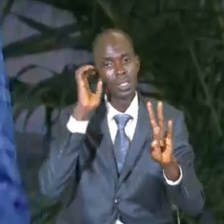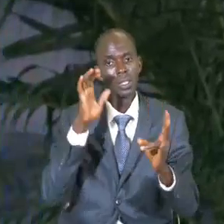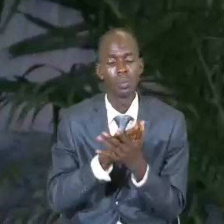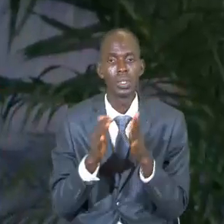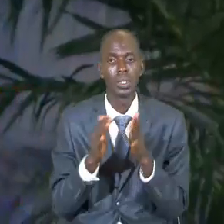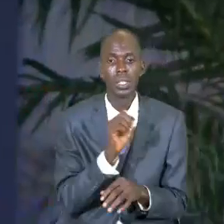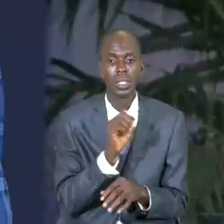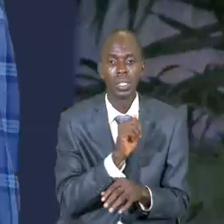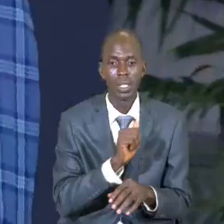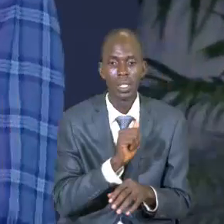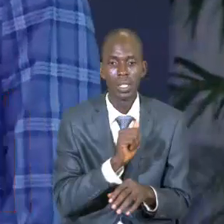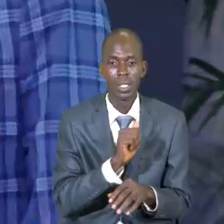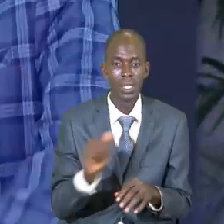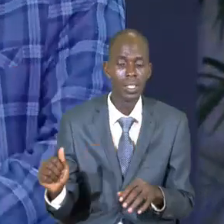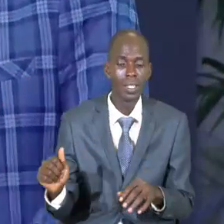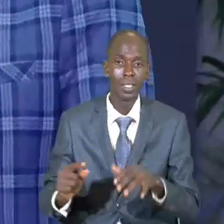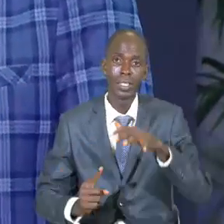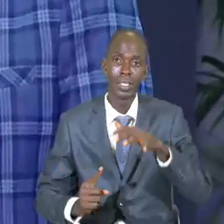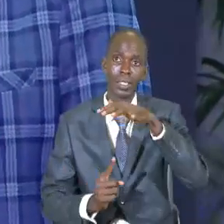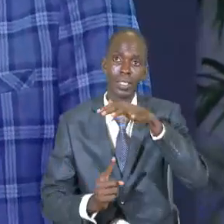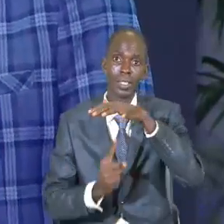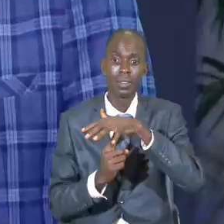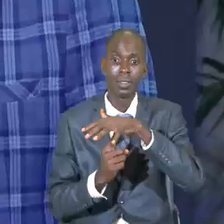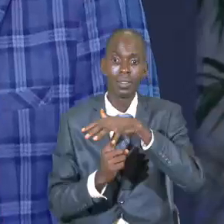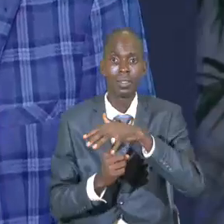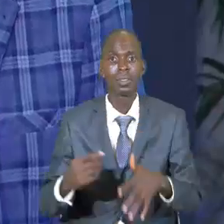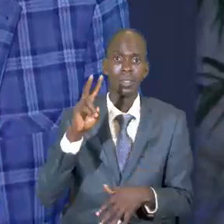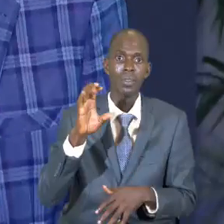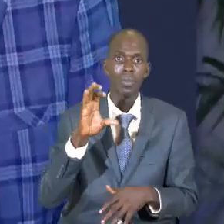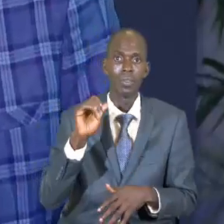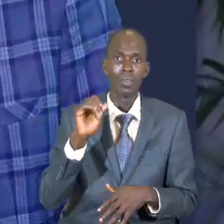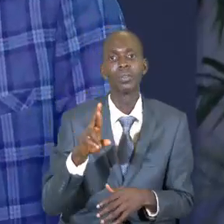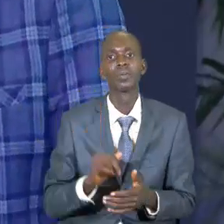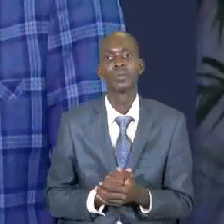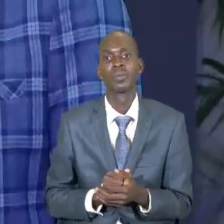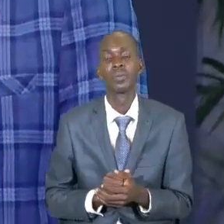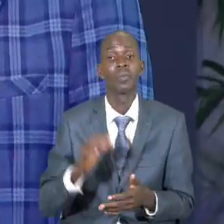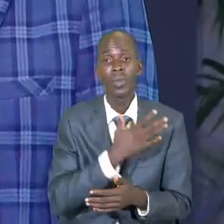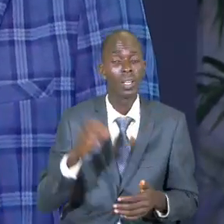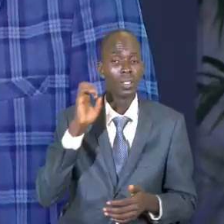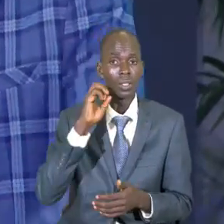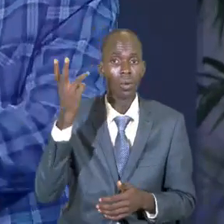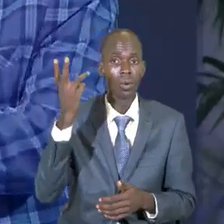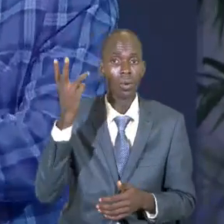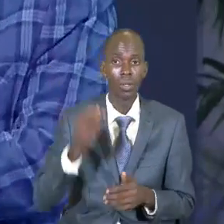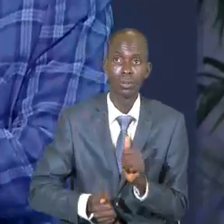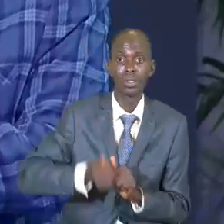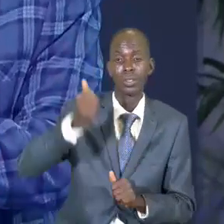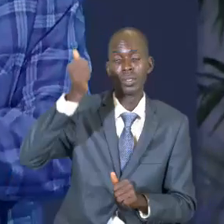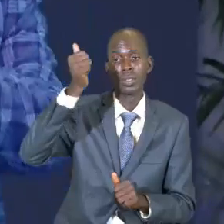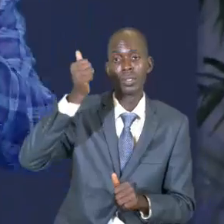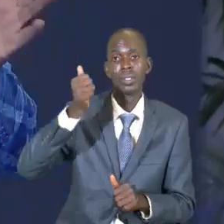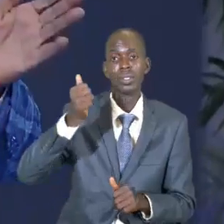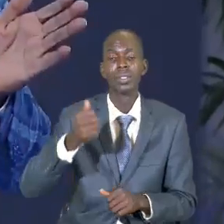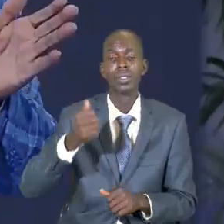became victorious, and he was the chief among conquerors and among victorious people.